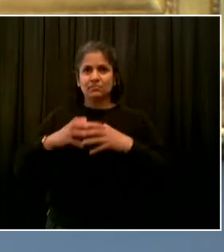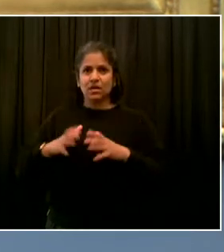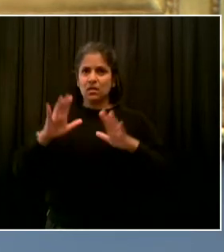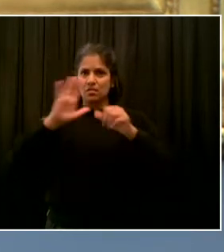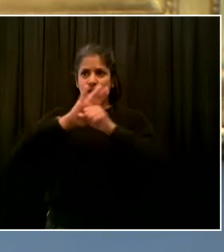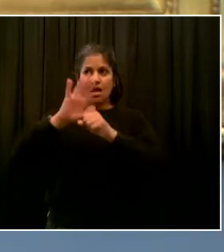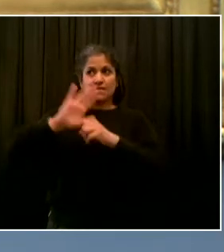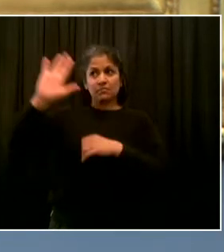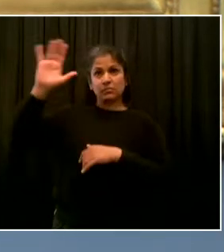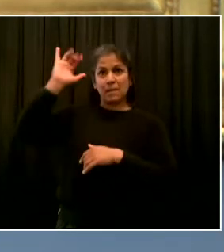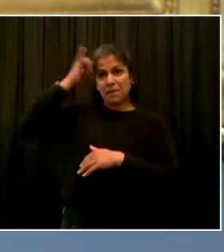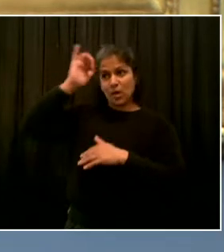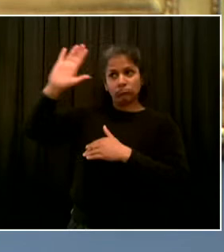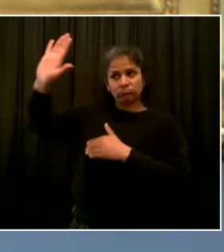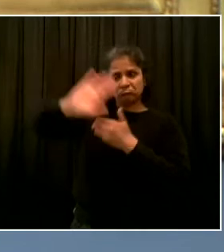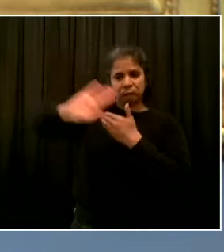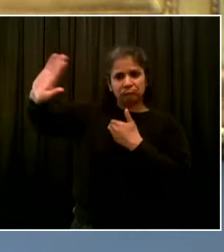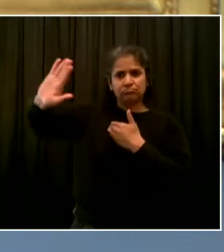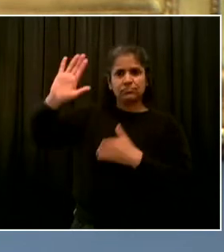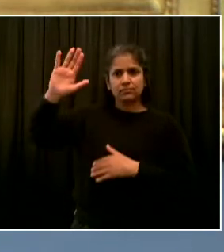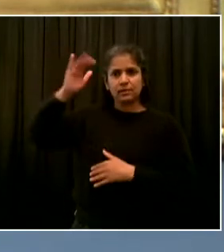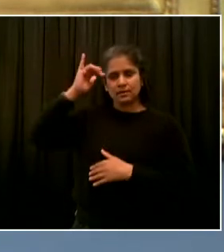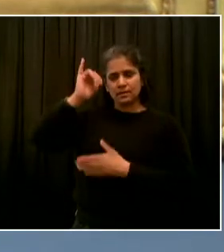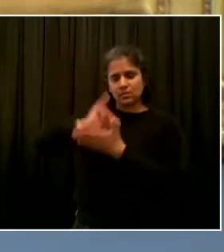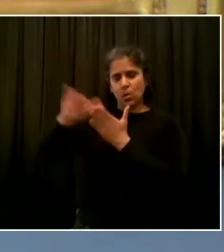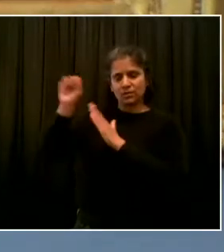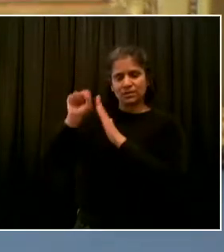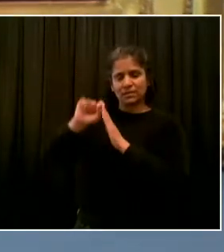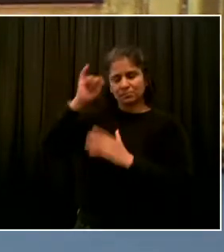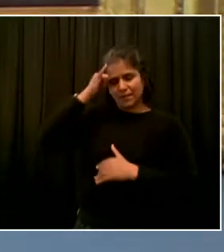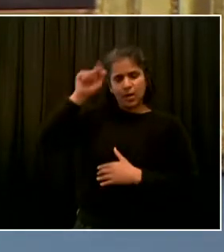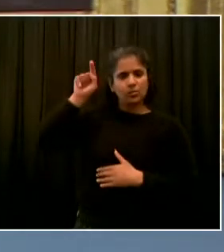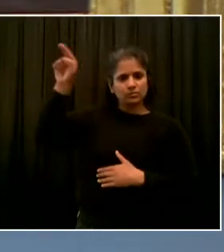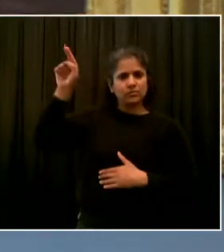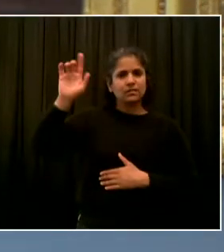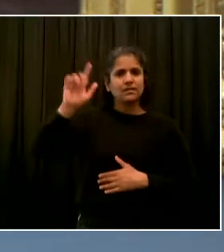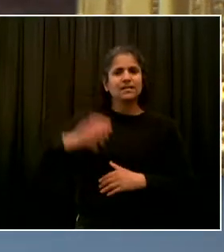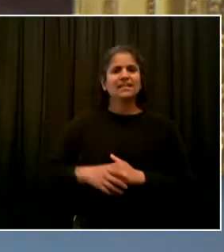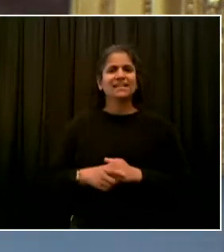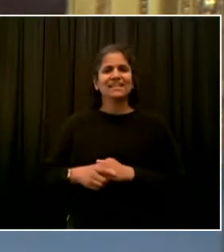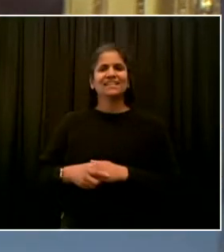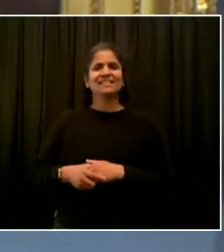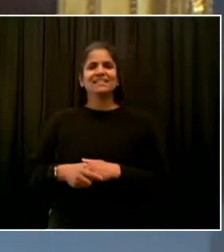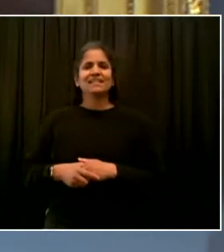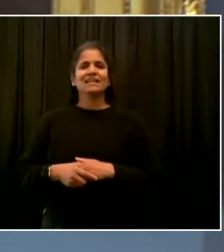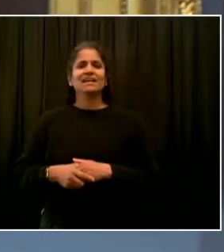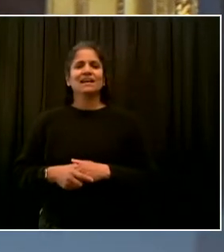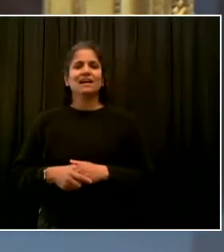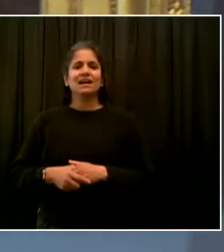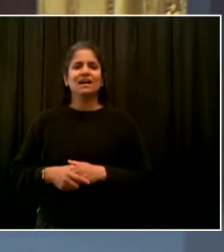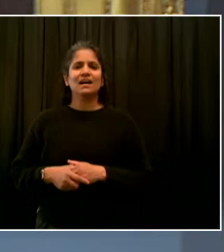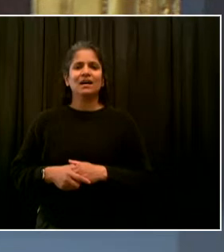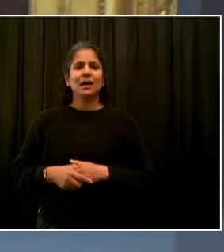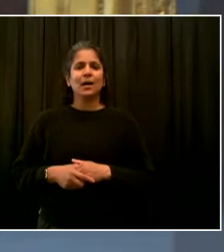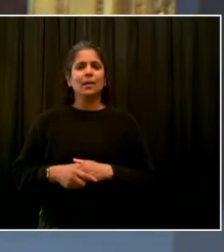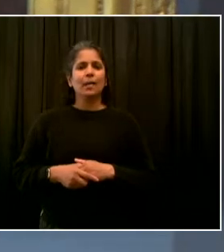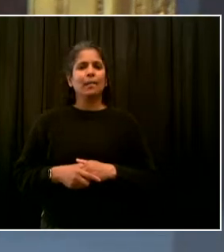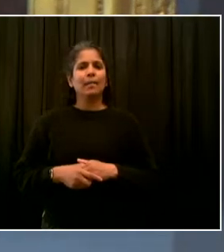items. Okay? All right. What happened to your pinky? You feel I shook some. I need a